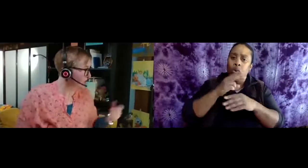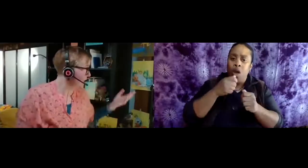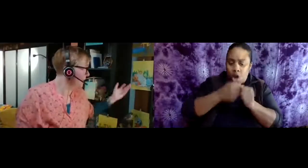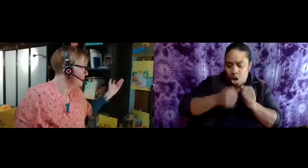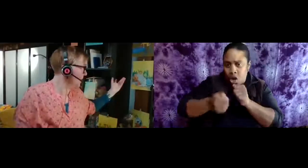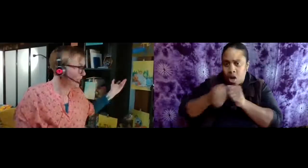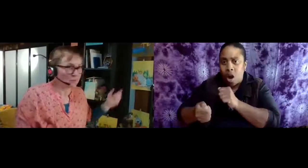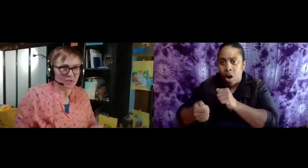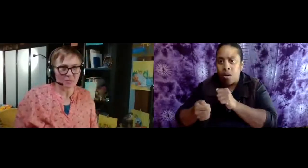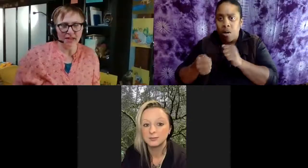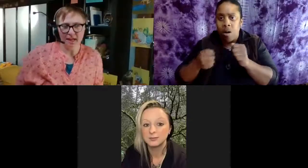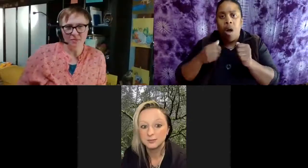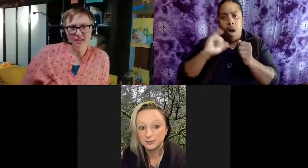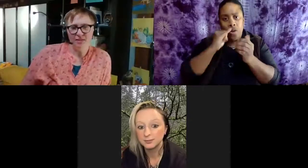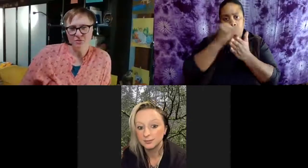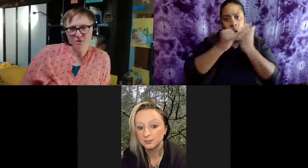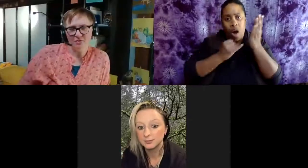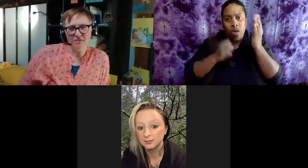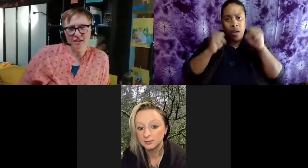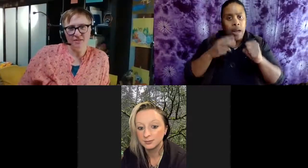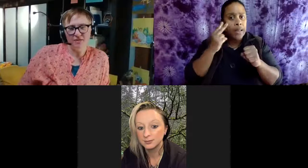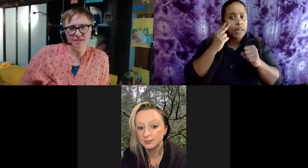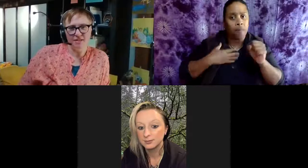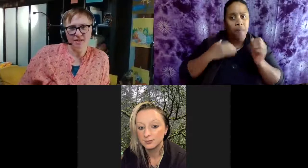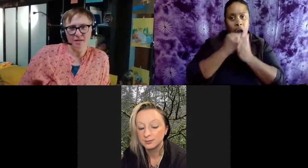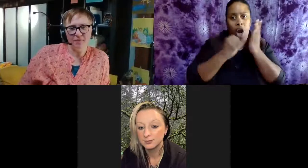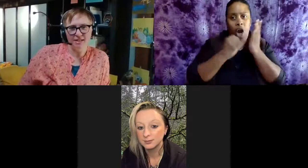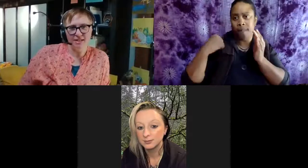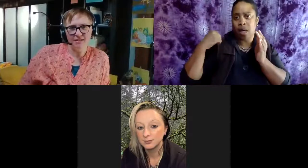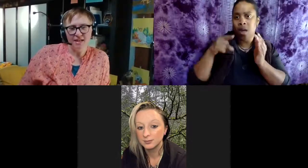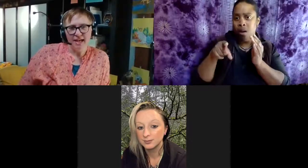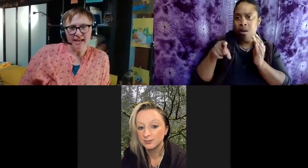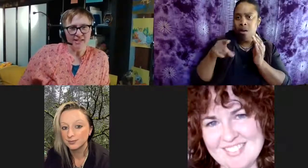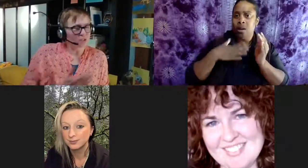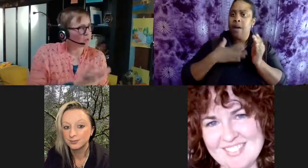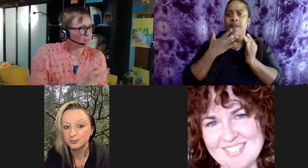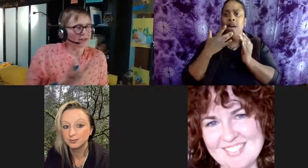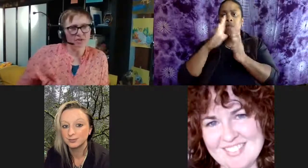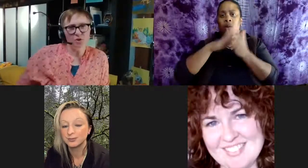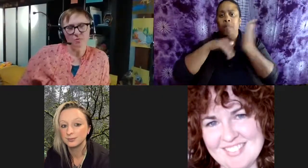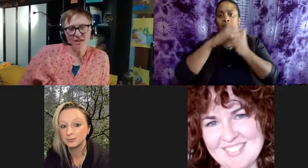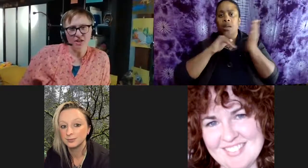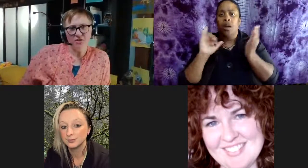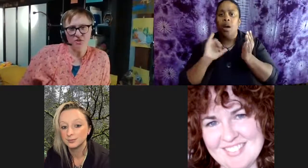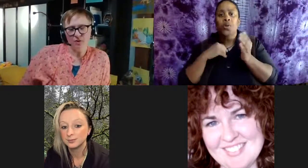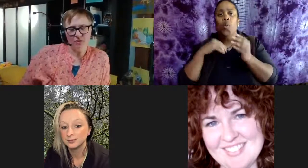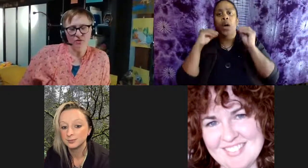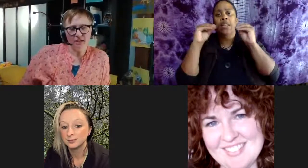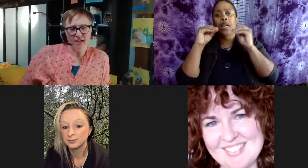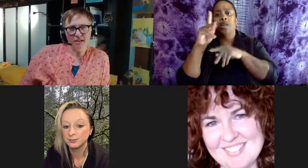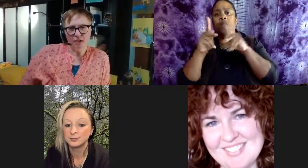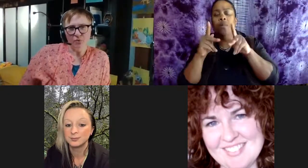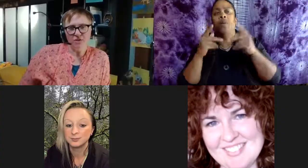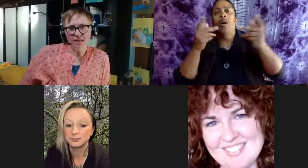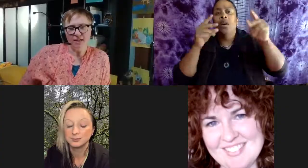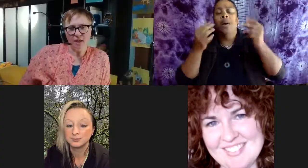you can see, my Empress behind me here is one of my favorite recent paintings. And I teach people how to do meditations where you